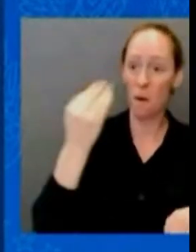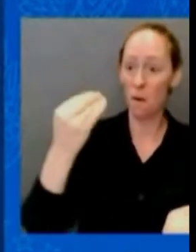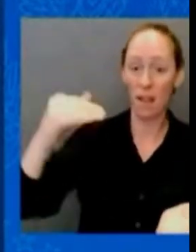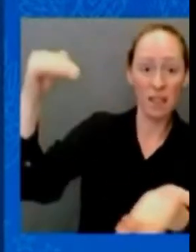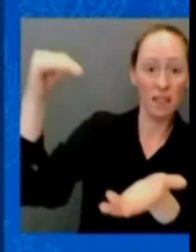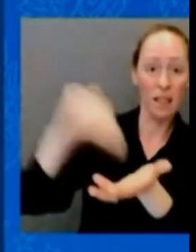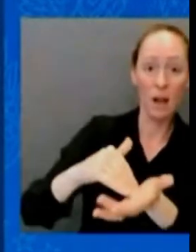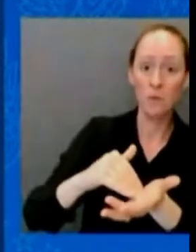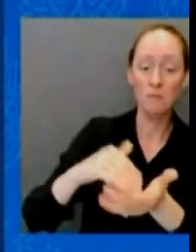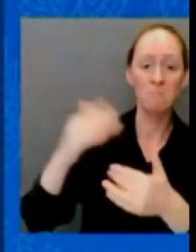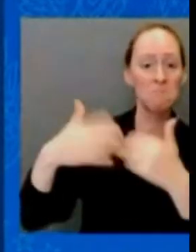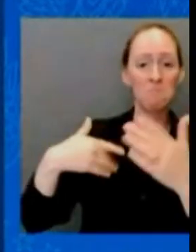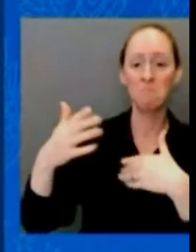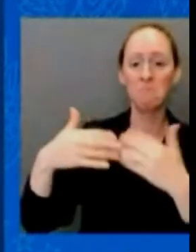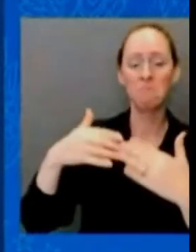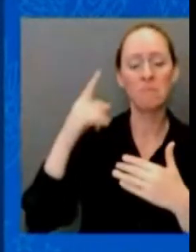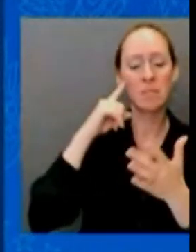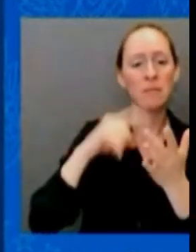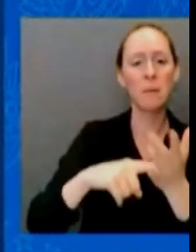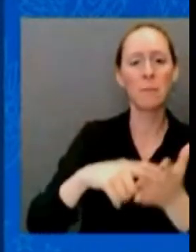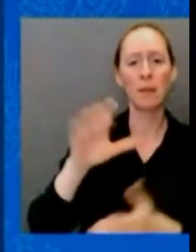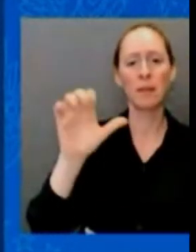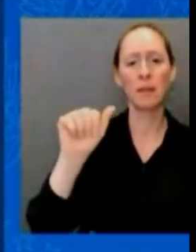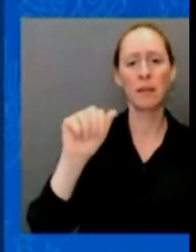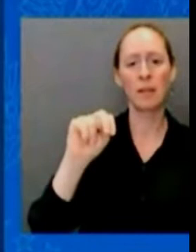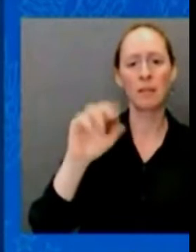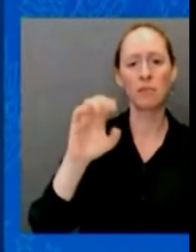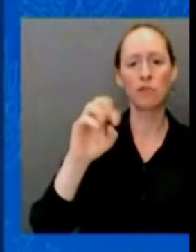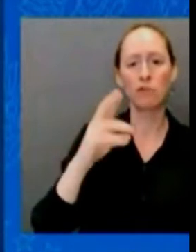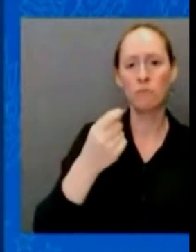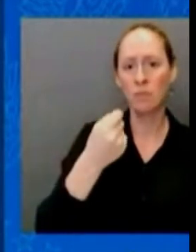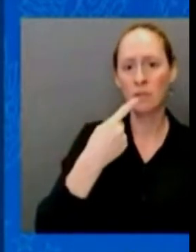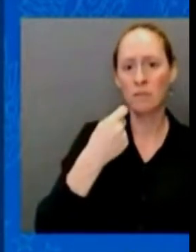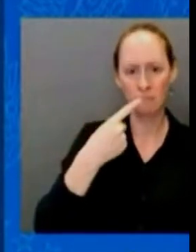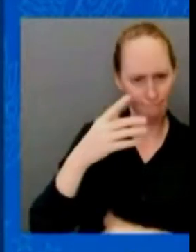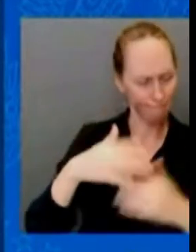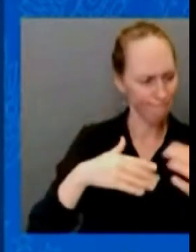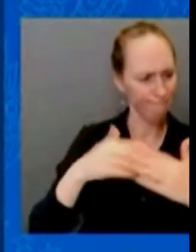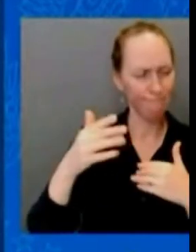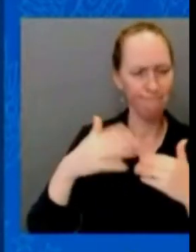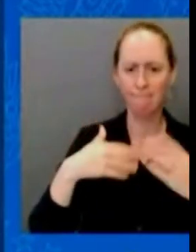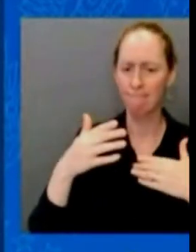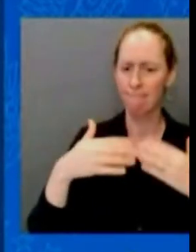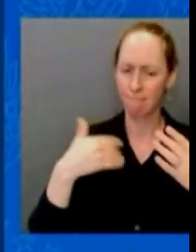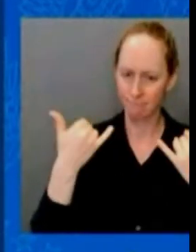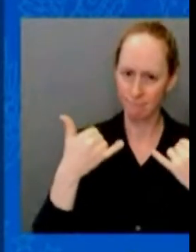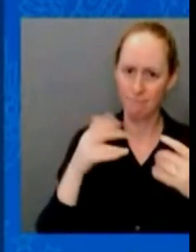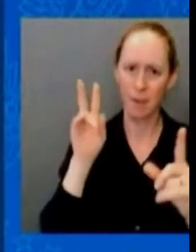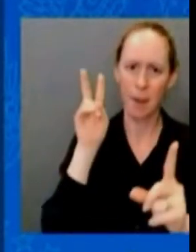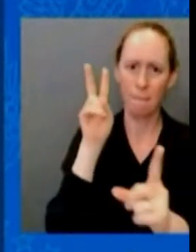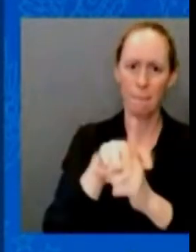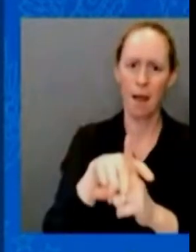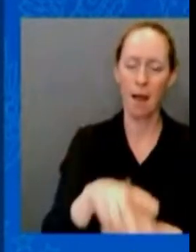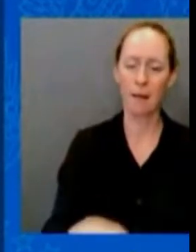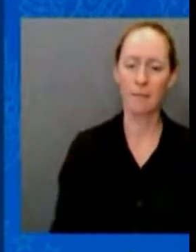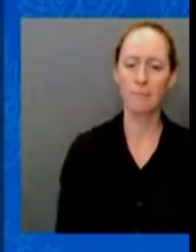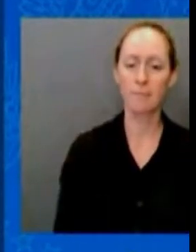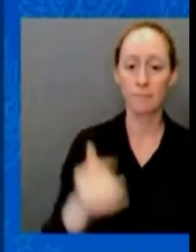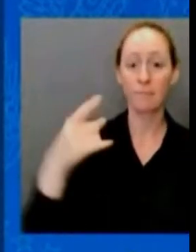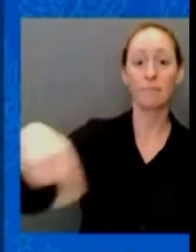Now, if Big Pharma tries to raise drug prices faster than inflation, they're going to have to write a check to Medicare to cover the